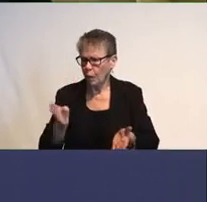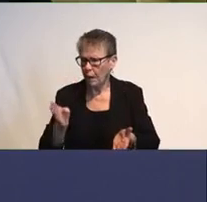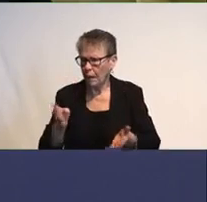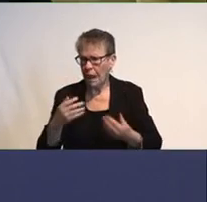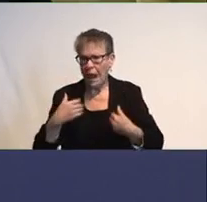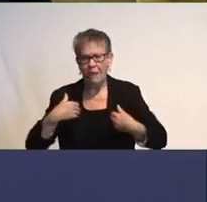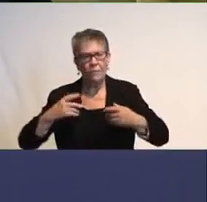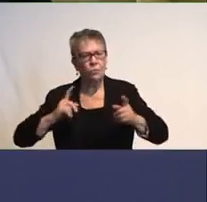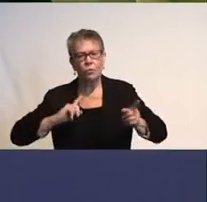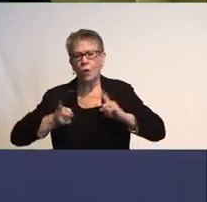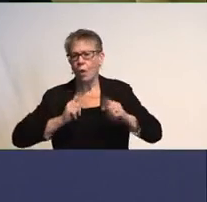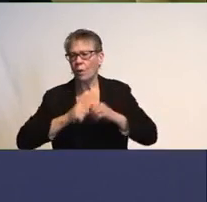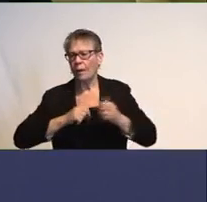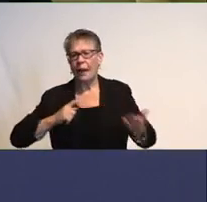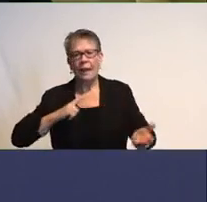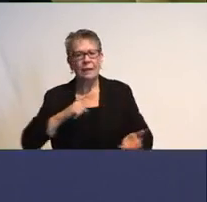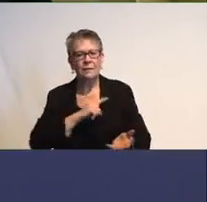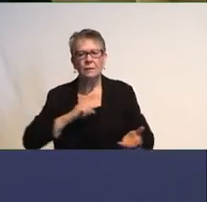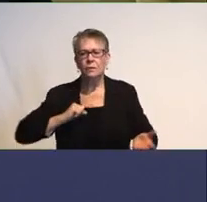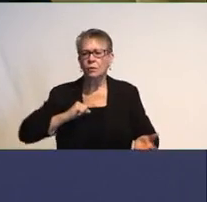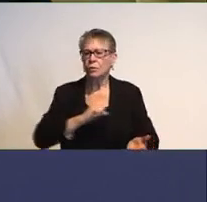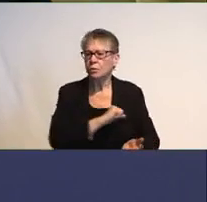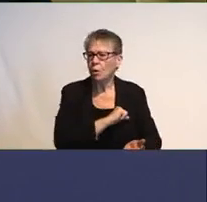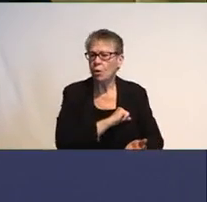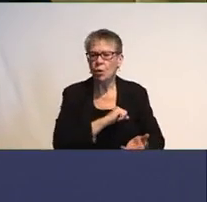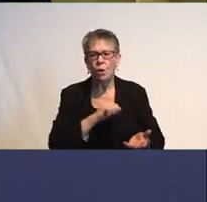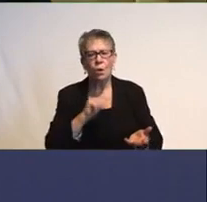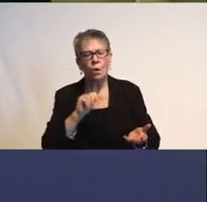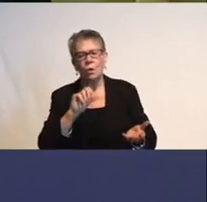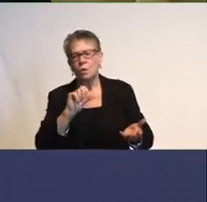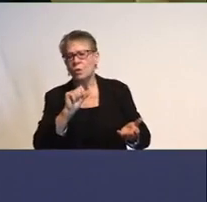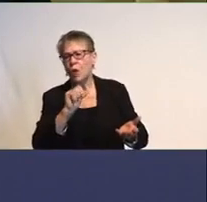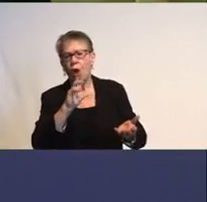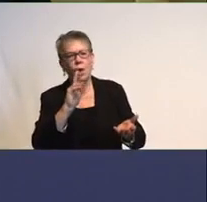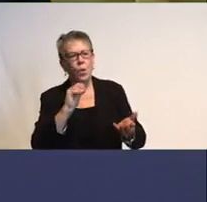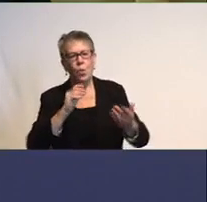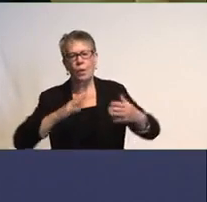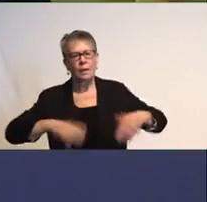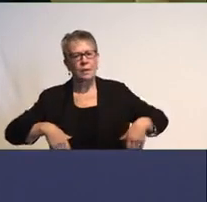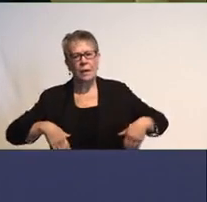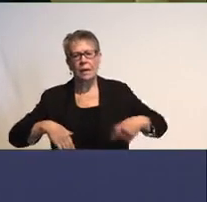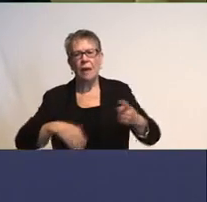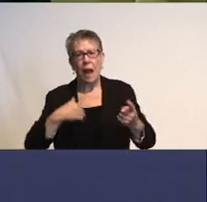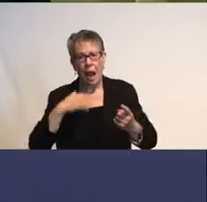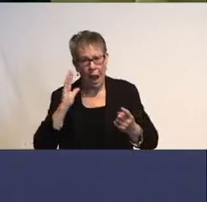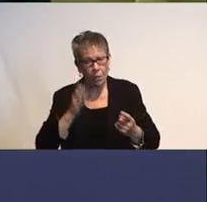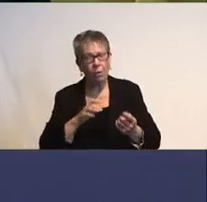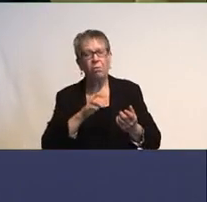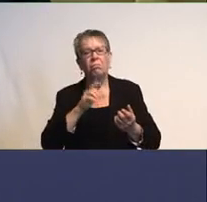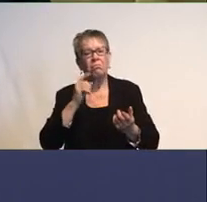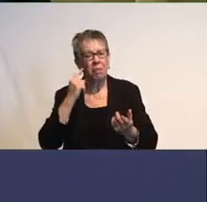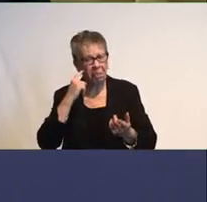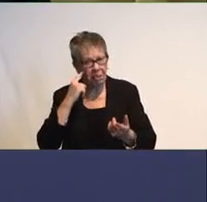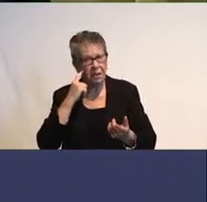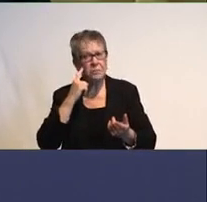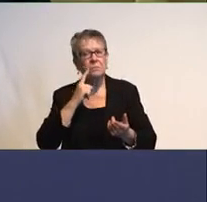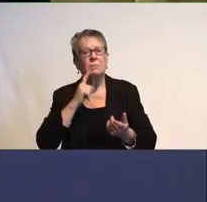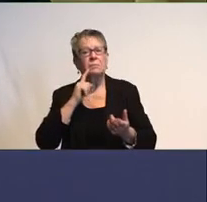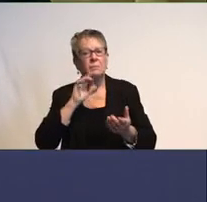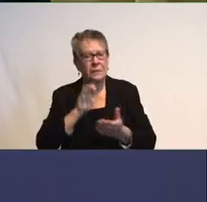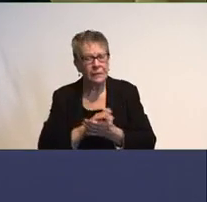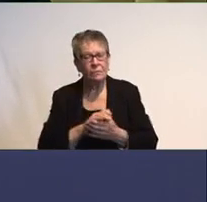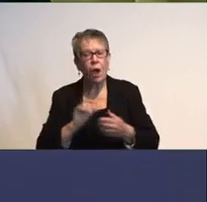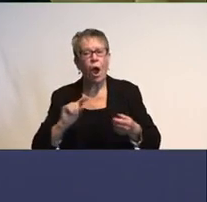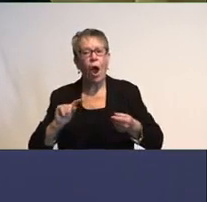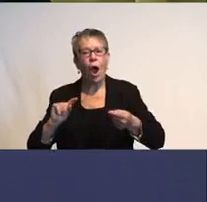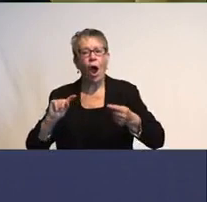about it, but our teams have spoken. And I continue to be a big believer in these harm reduction centers. They make